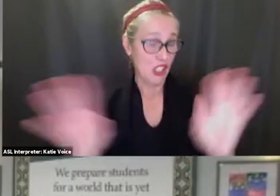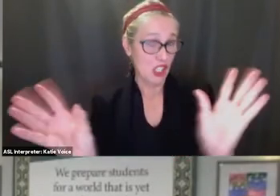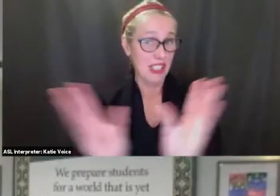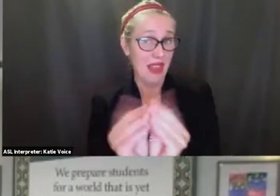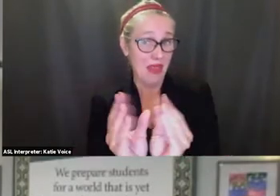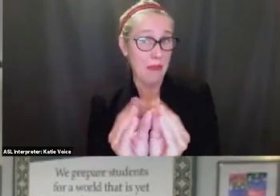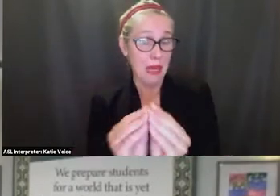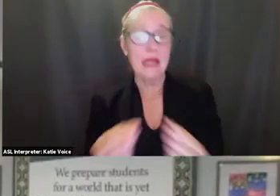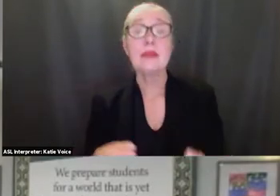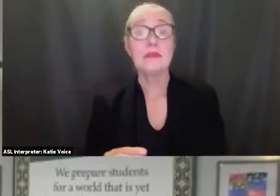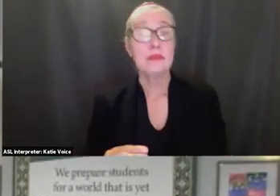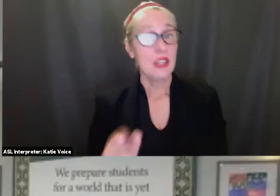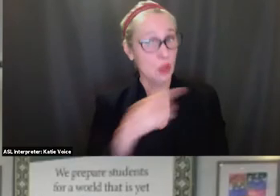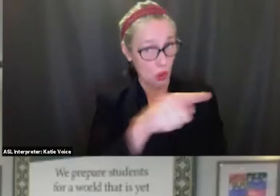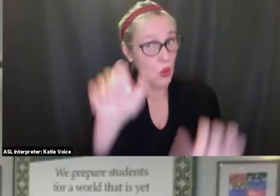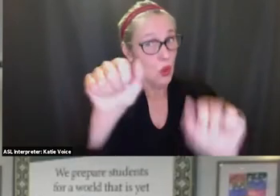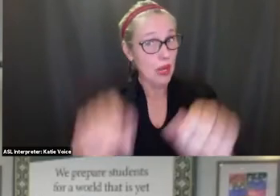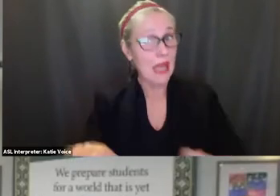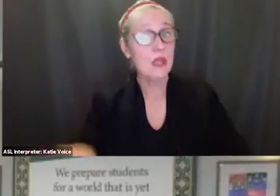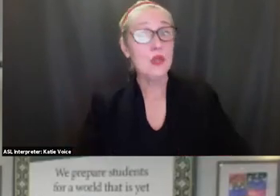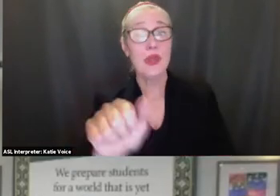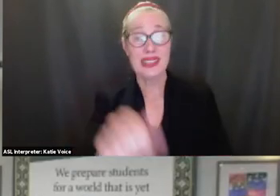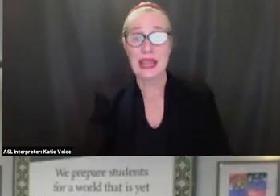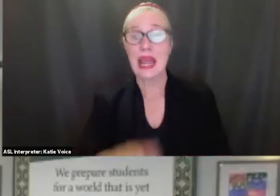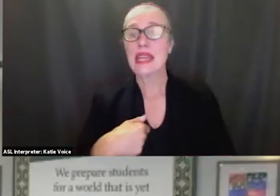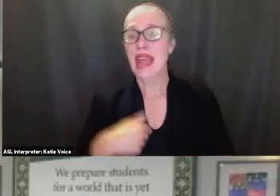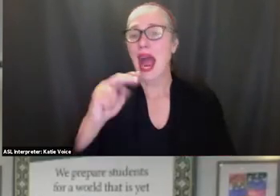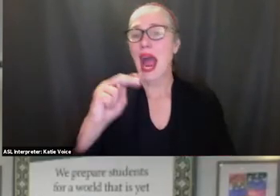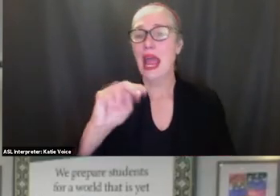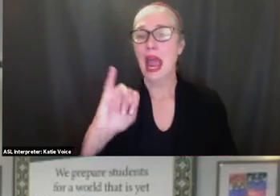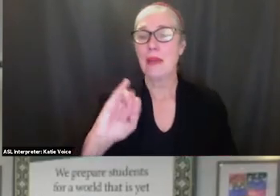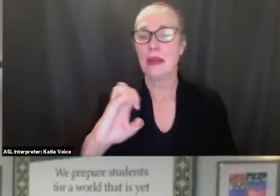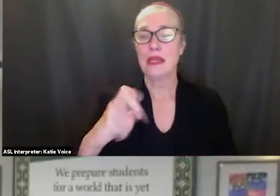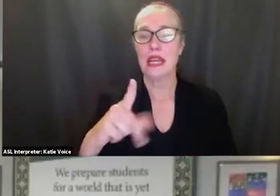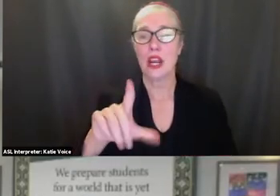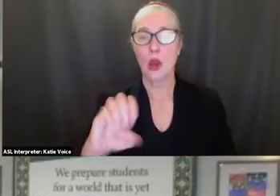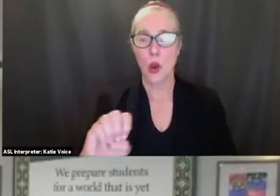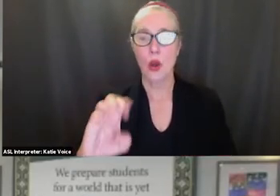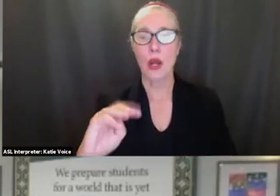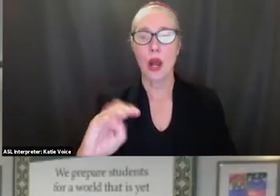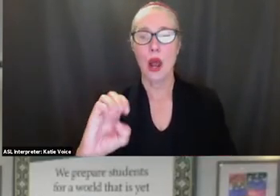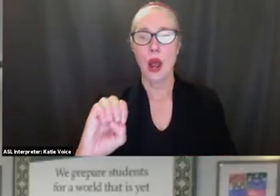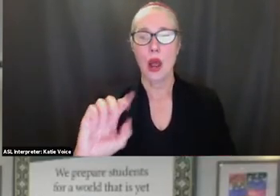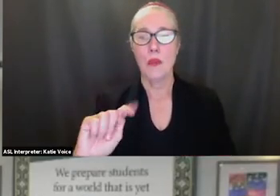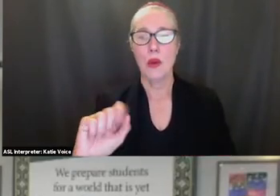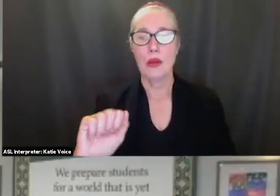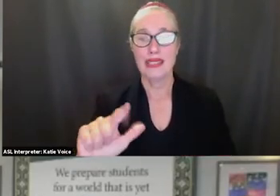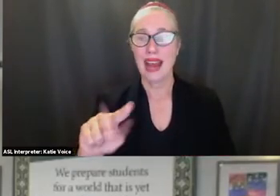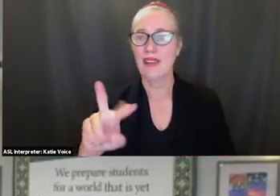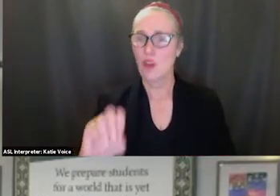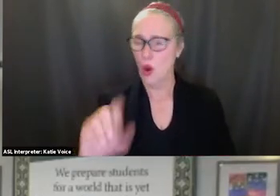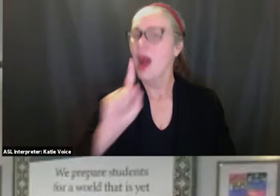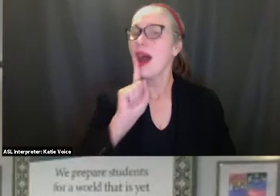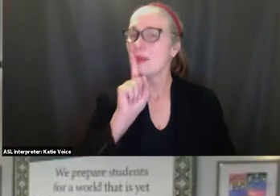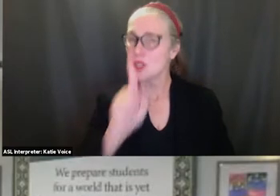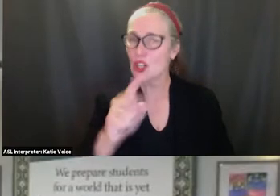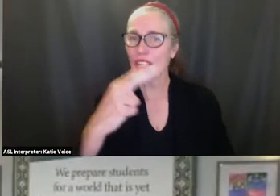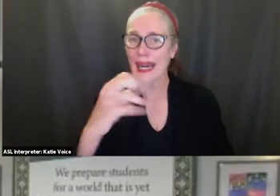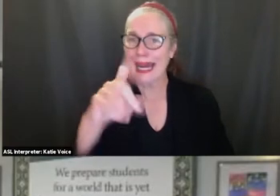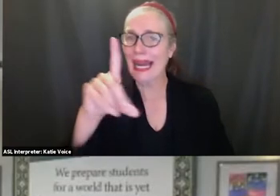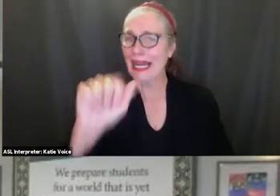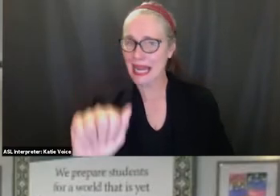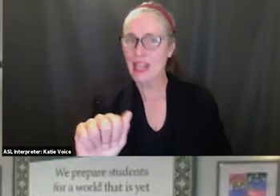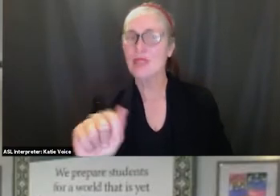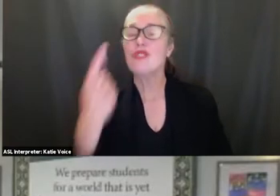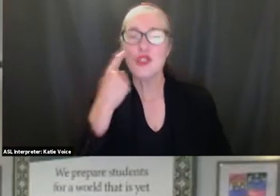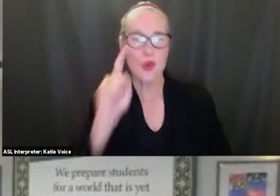montalvo yes that nicole montalvo hilda i'm sure that you recognize my name i have been a thorn in your inbox since before the